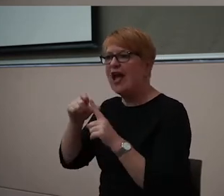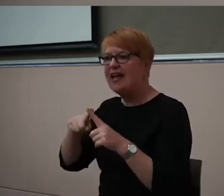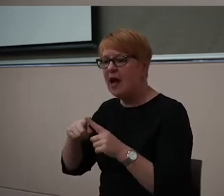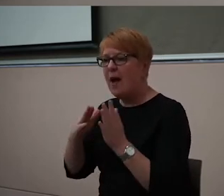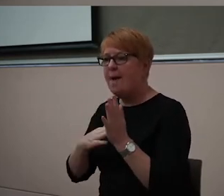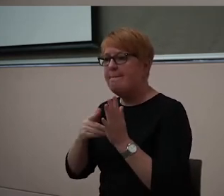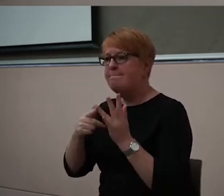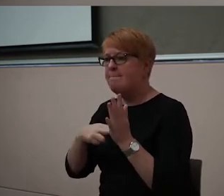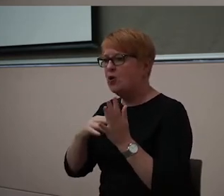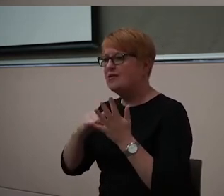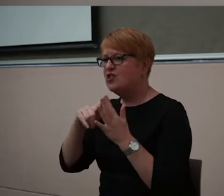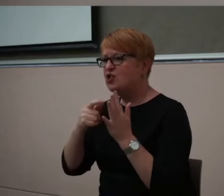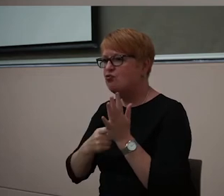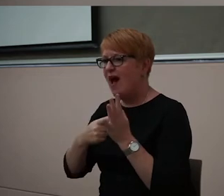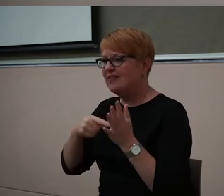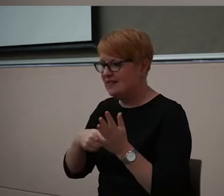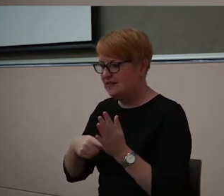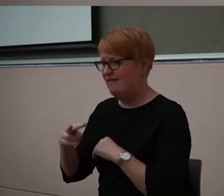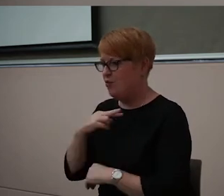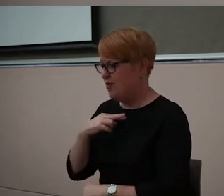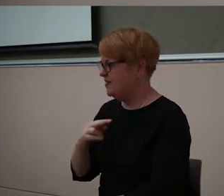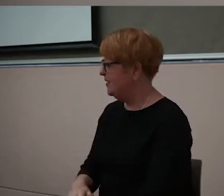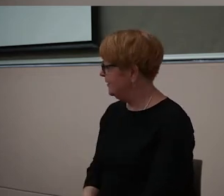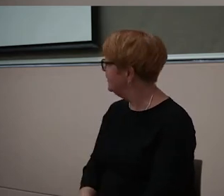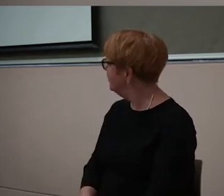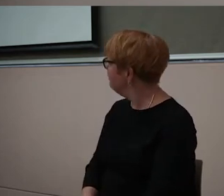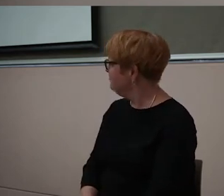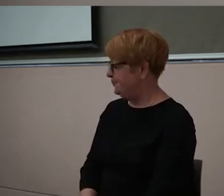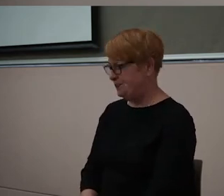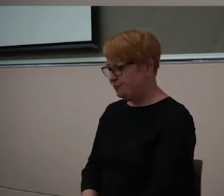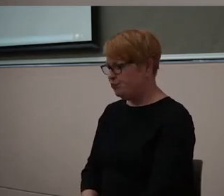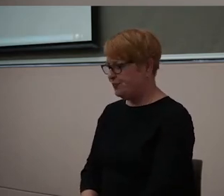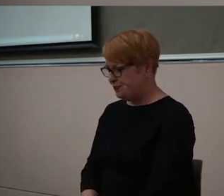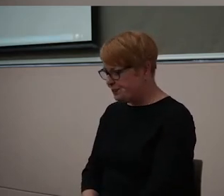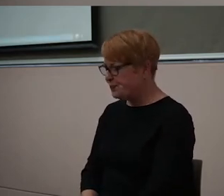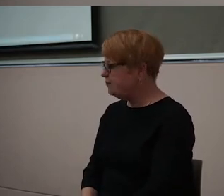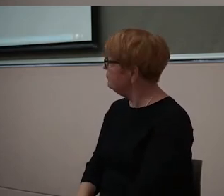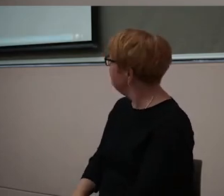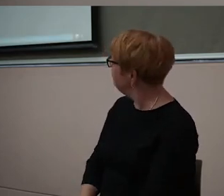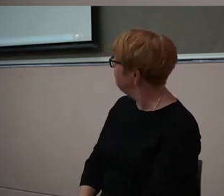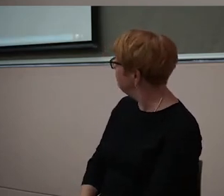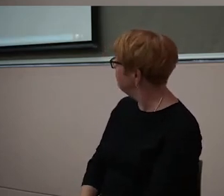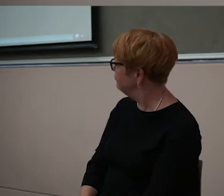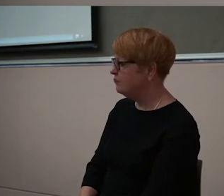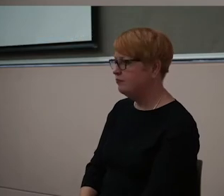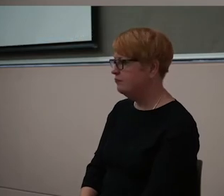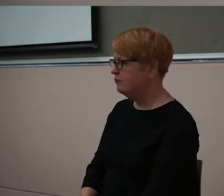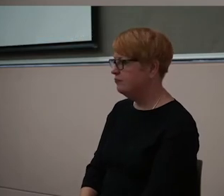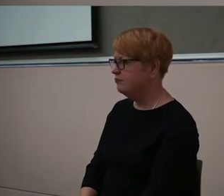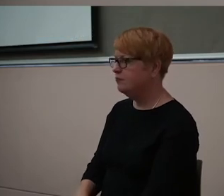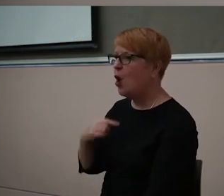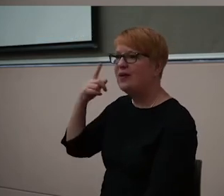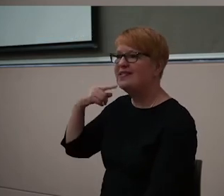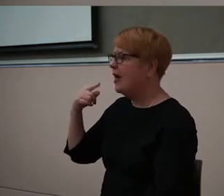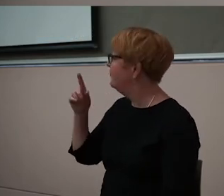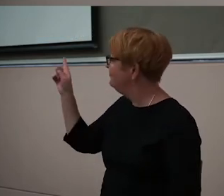And that was my kind of first foray into it. And I was fortunate enough to meet yourself through a mutual